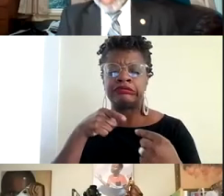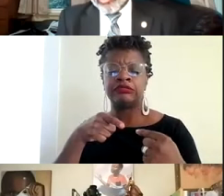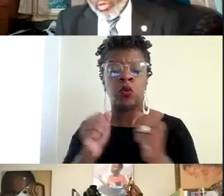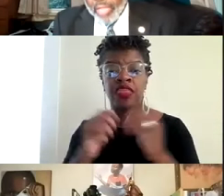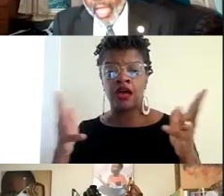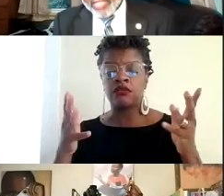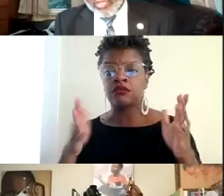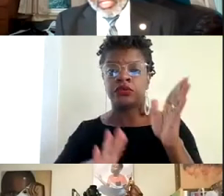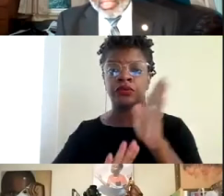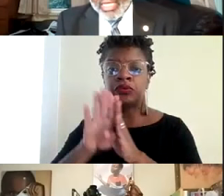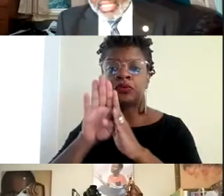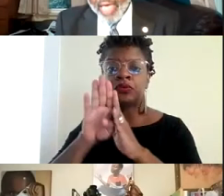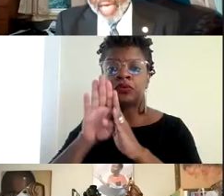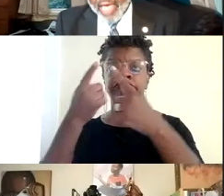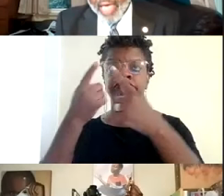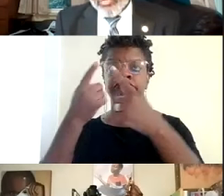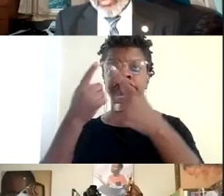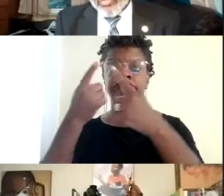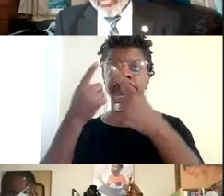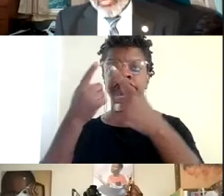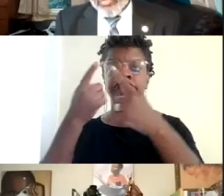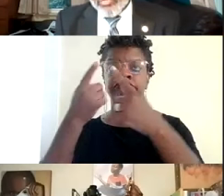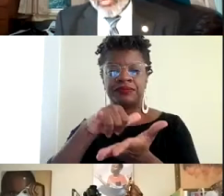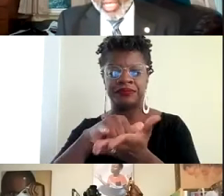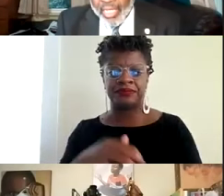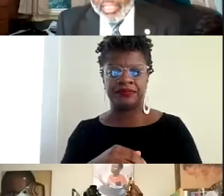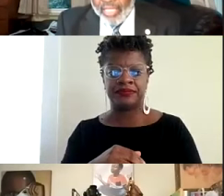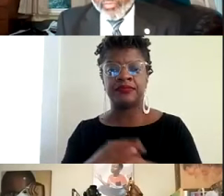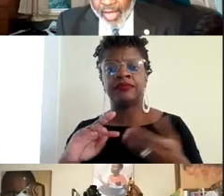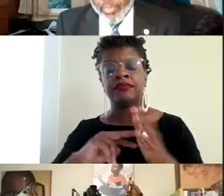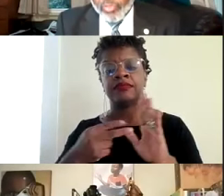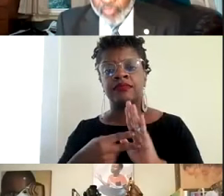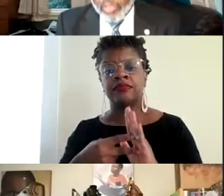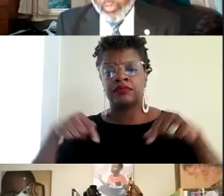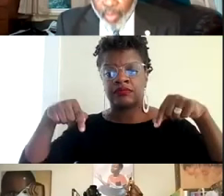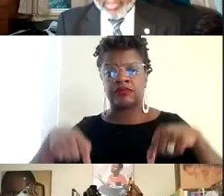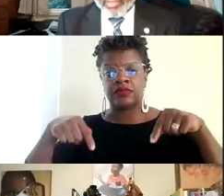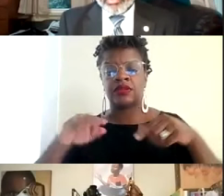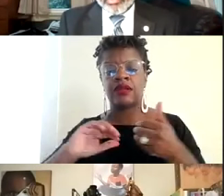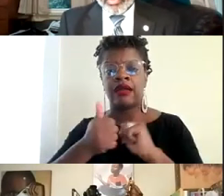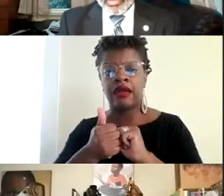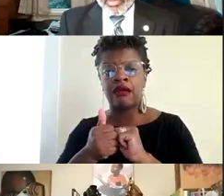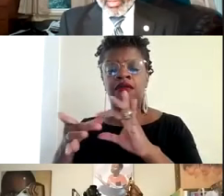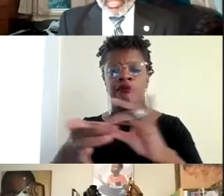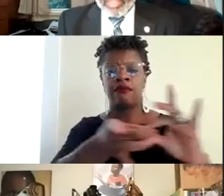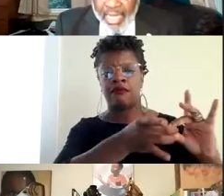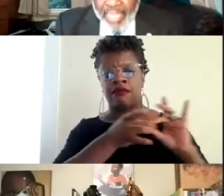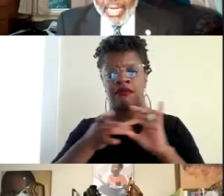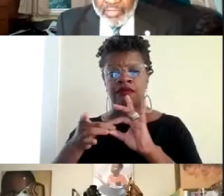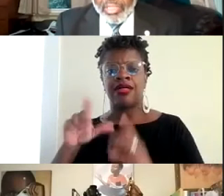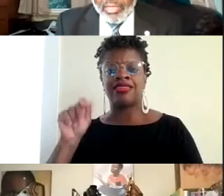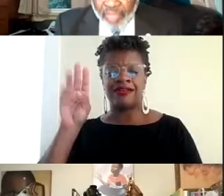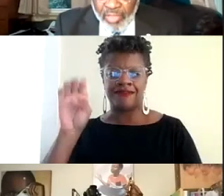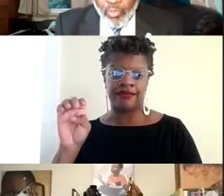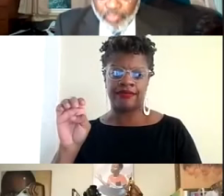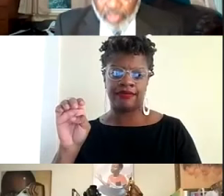we must hold on to the thing that really unites us in this very special work. The thing that